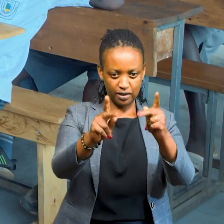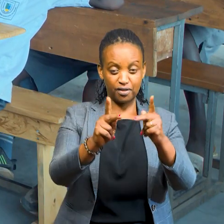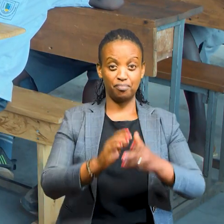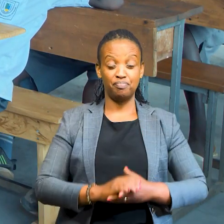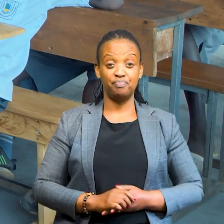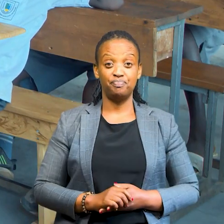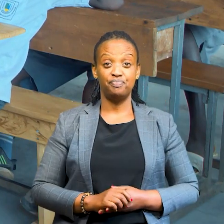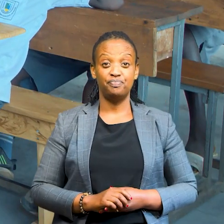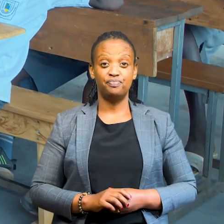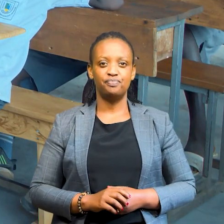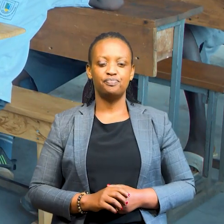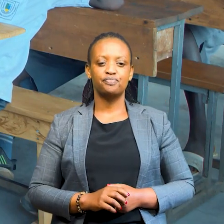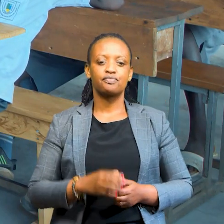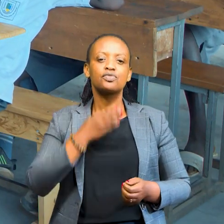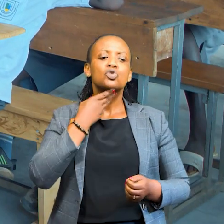Okay.